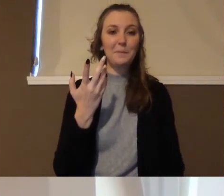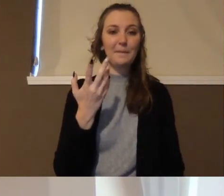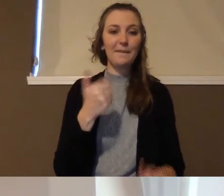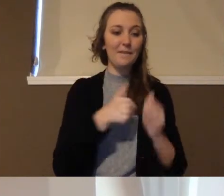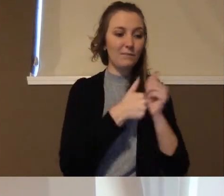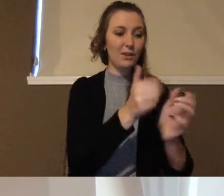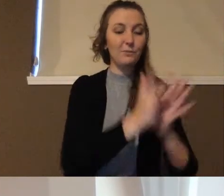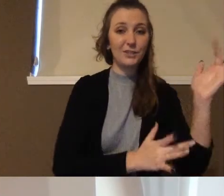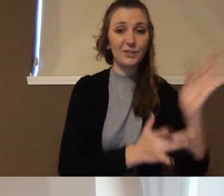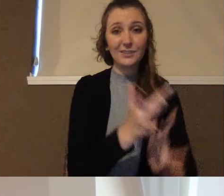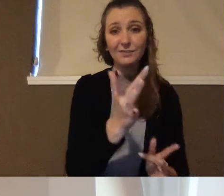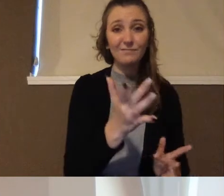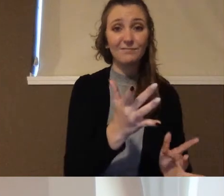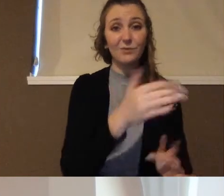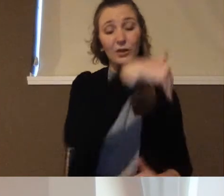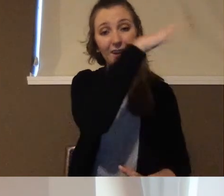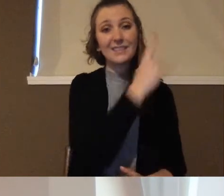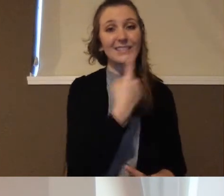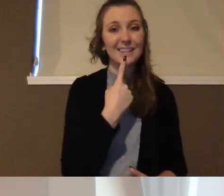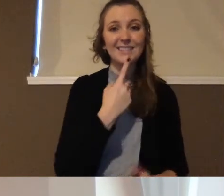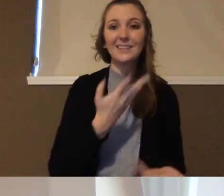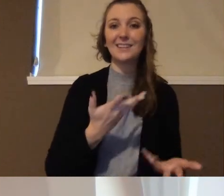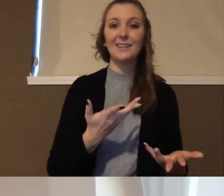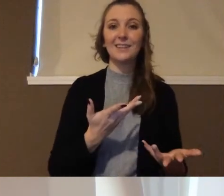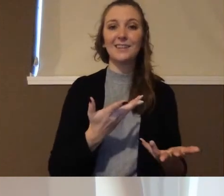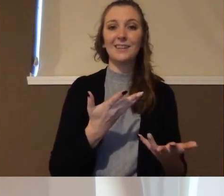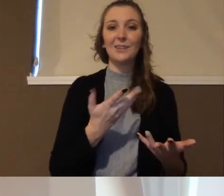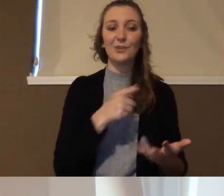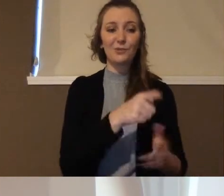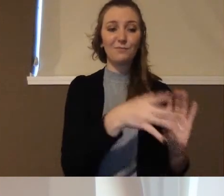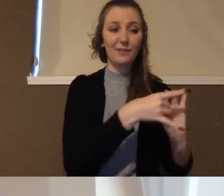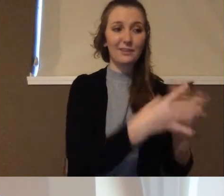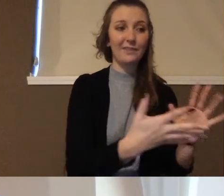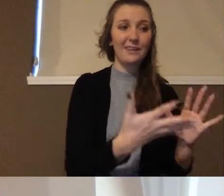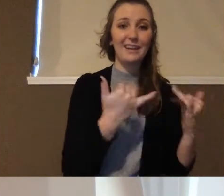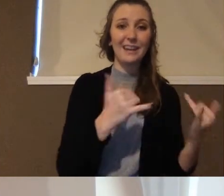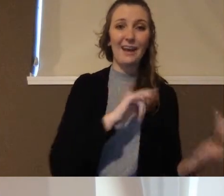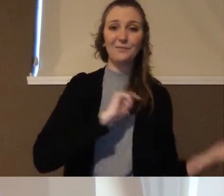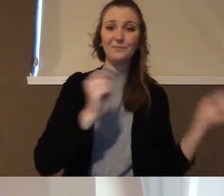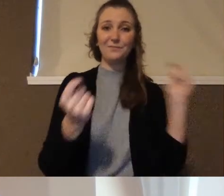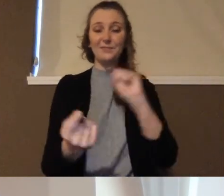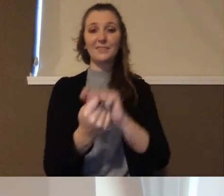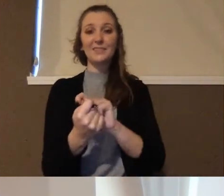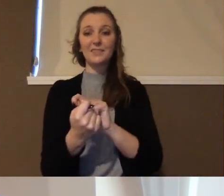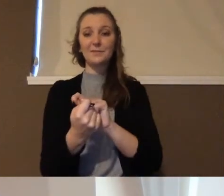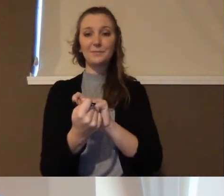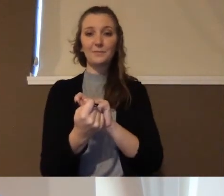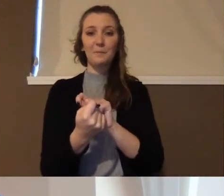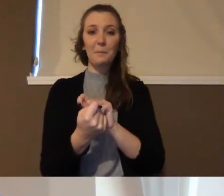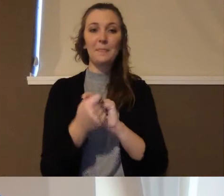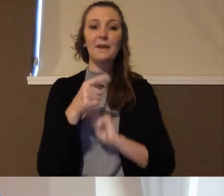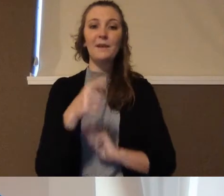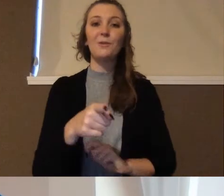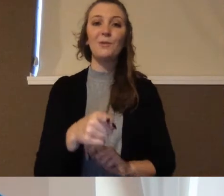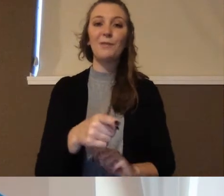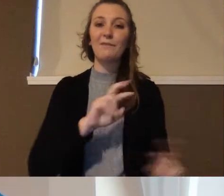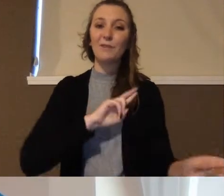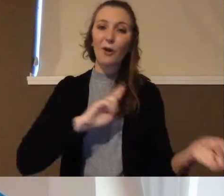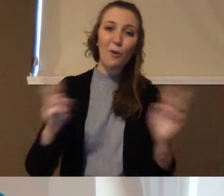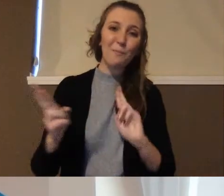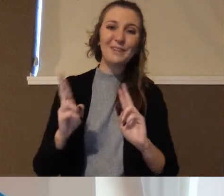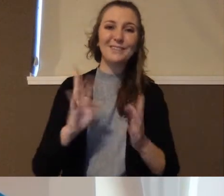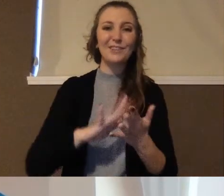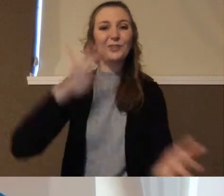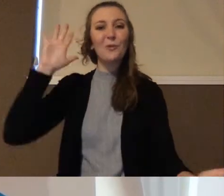And instead, open ourselves to the glorious and deeply unsettling